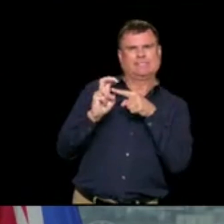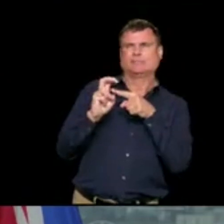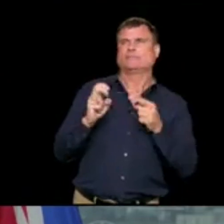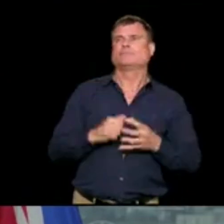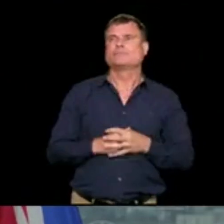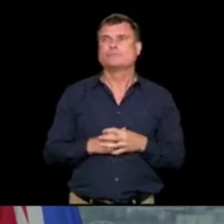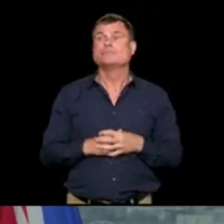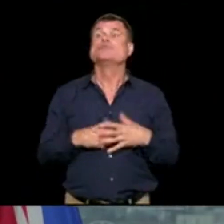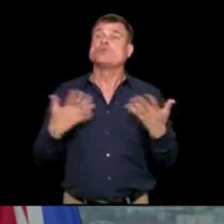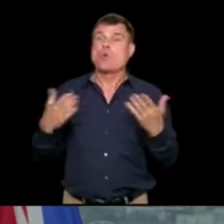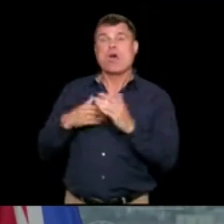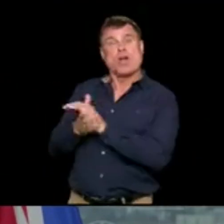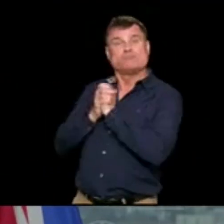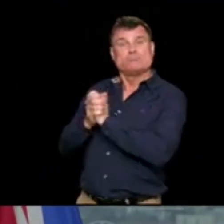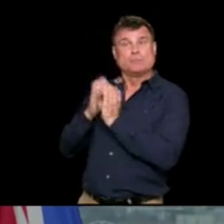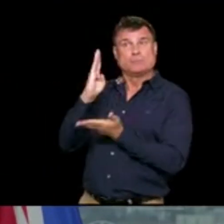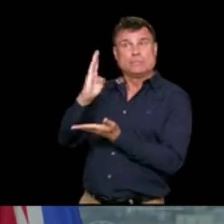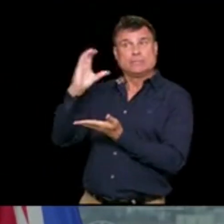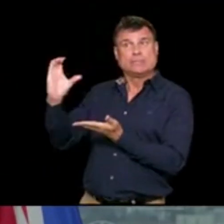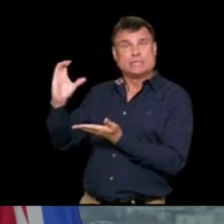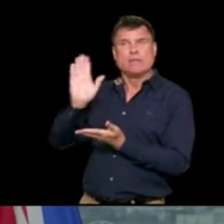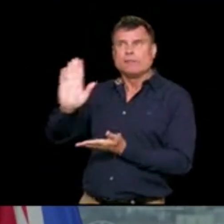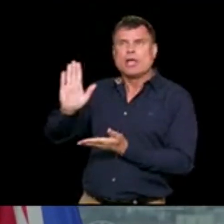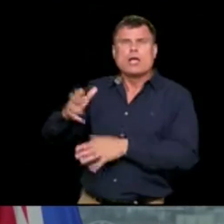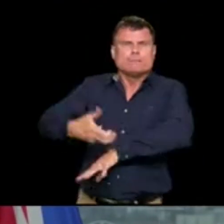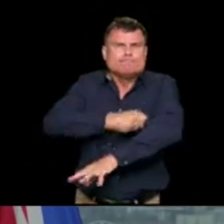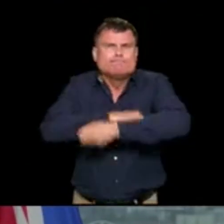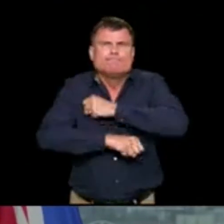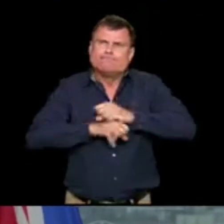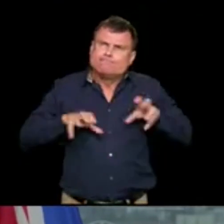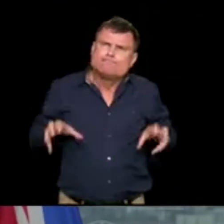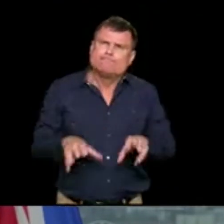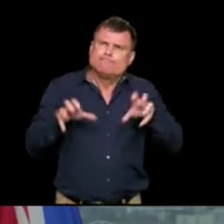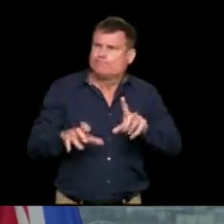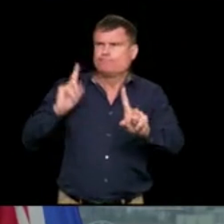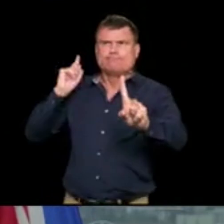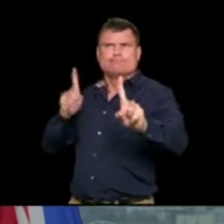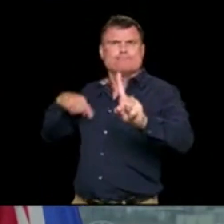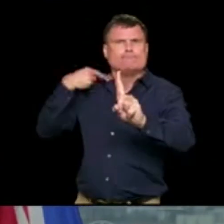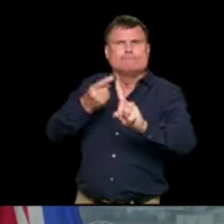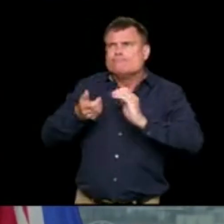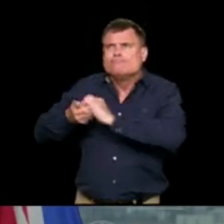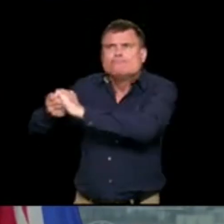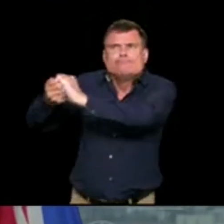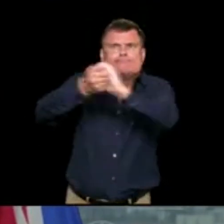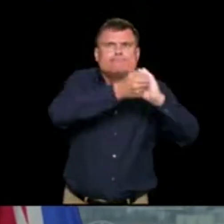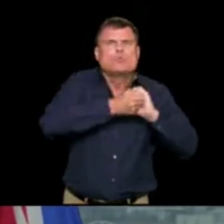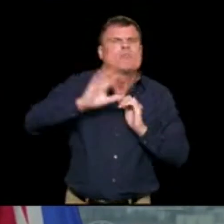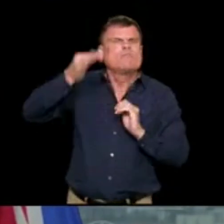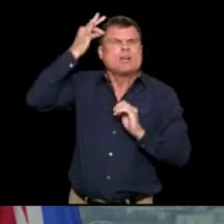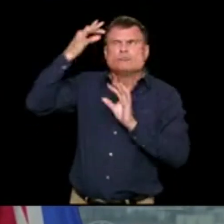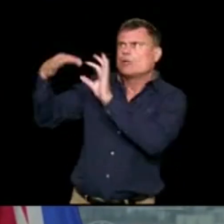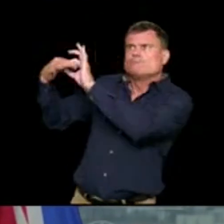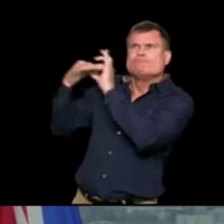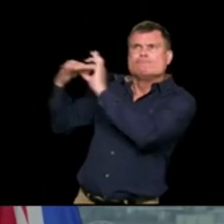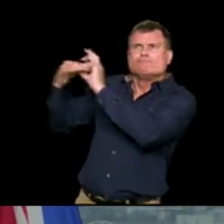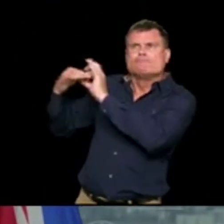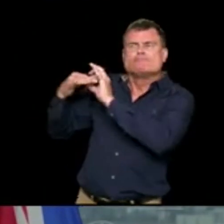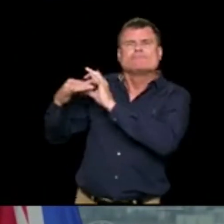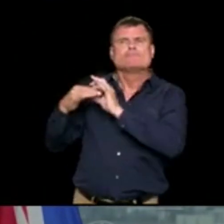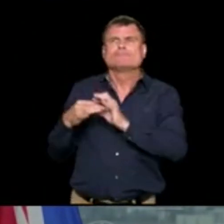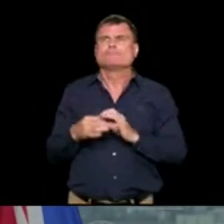want to congratulate and thank the province of British Columbia for the constructive work that it did in working with the federal government and with